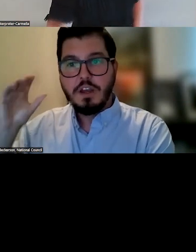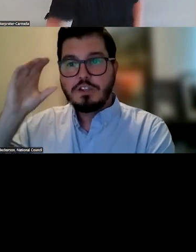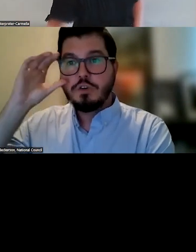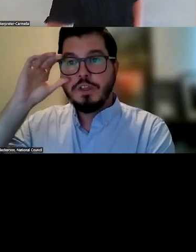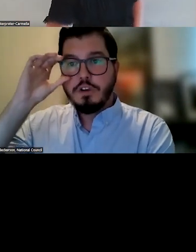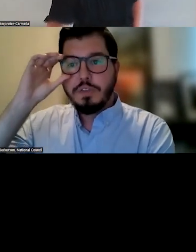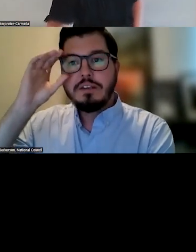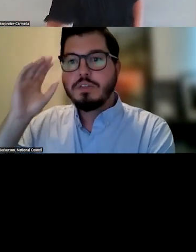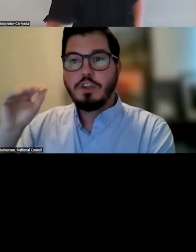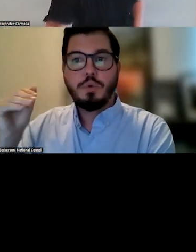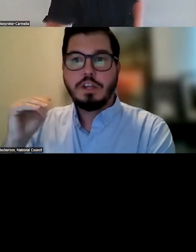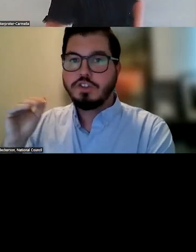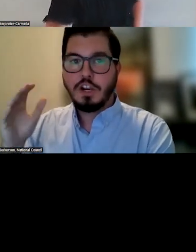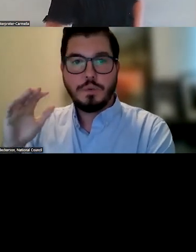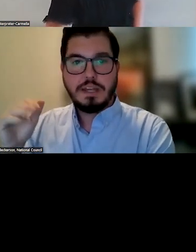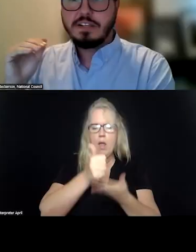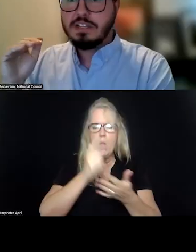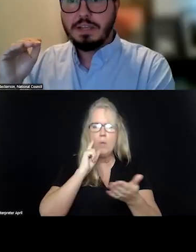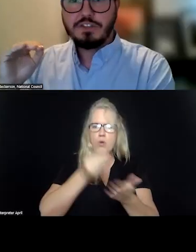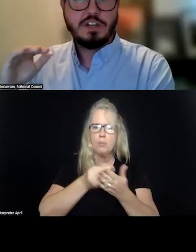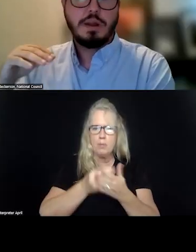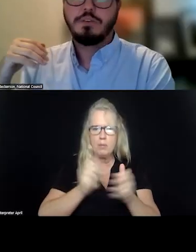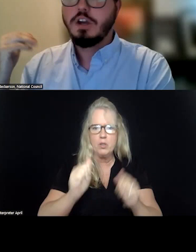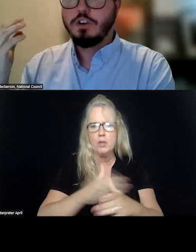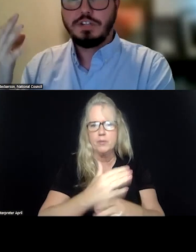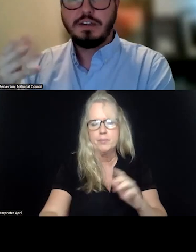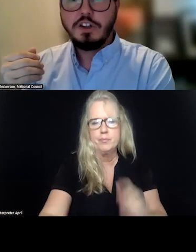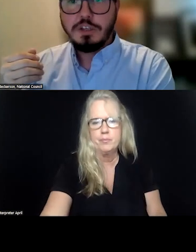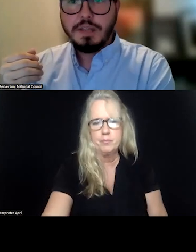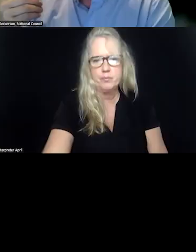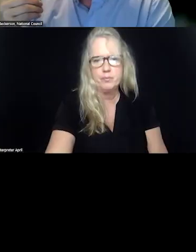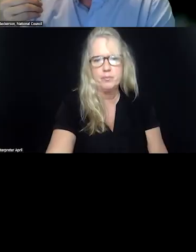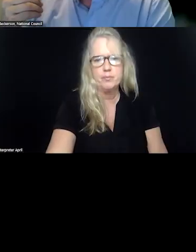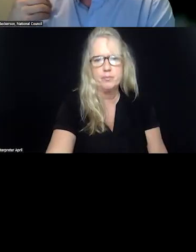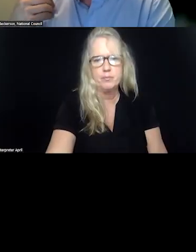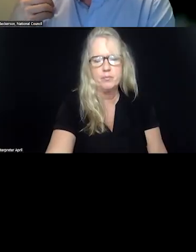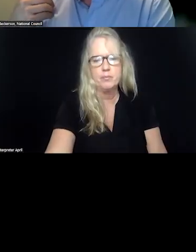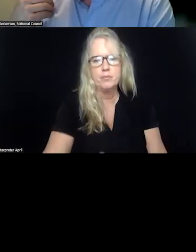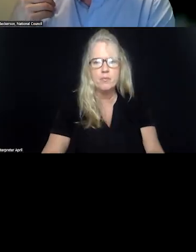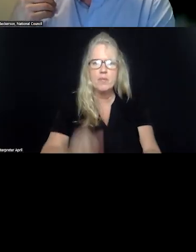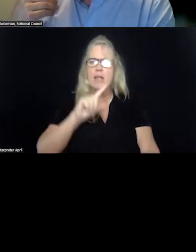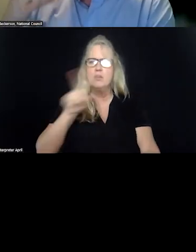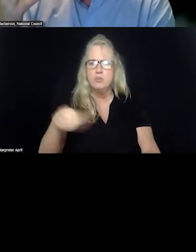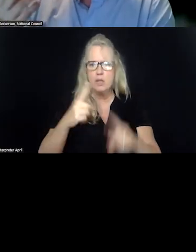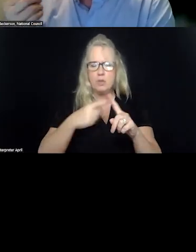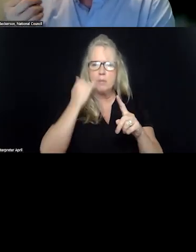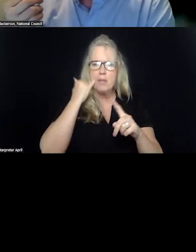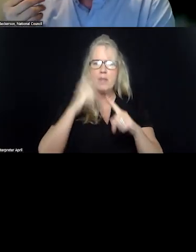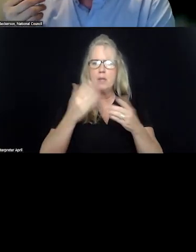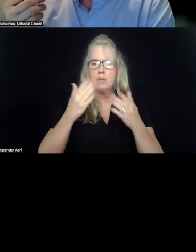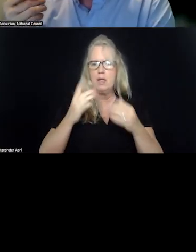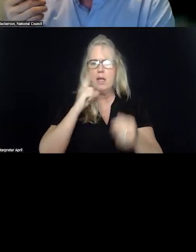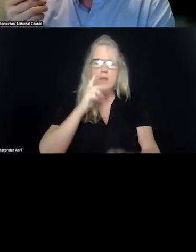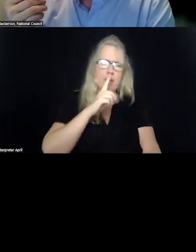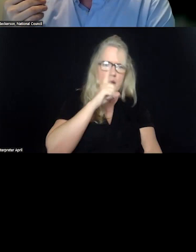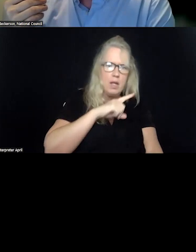funding. So if there are things that you can share with that CCBHC around your technology platform, around maybe embedding some